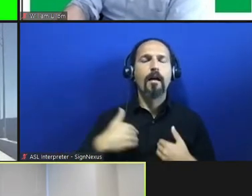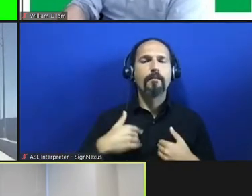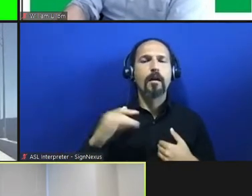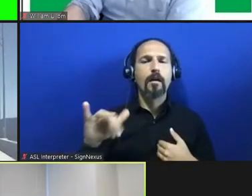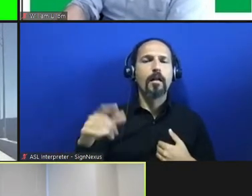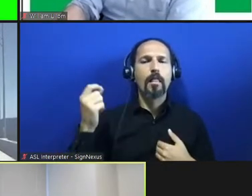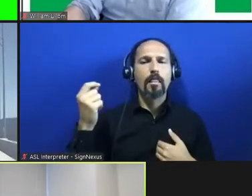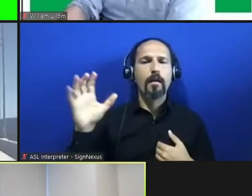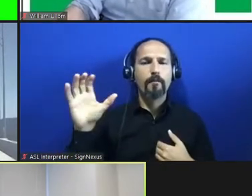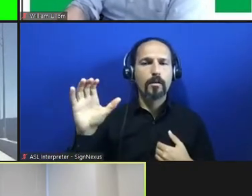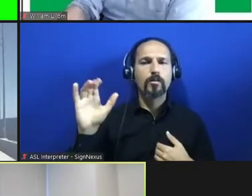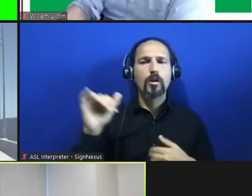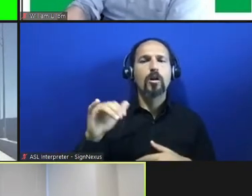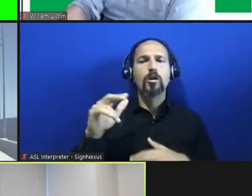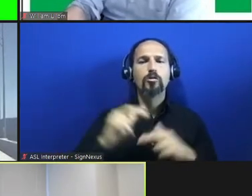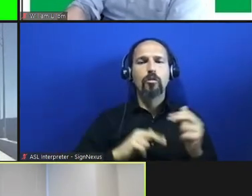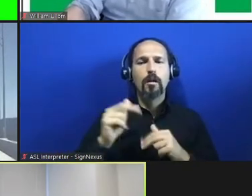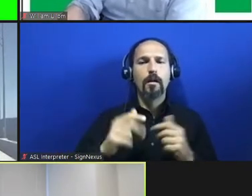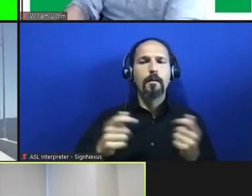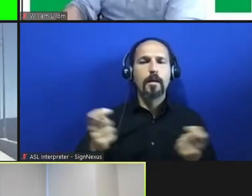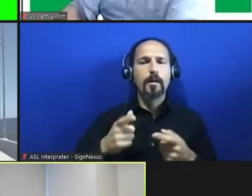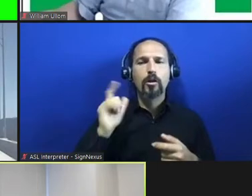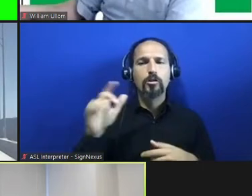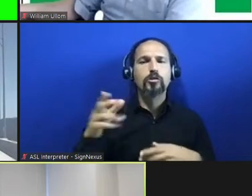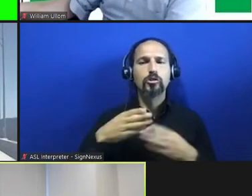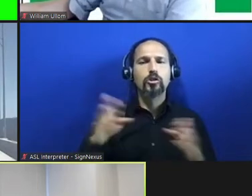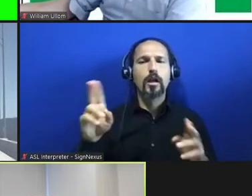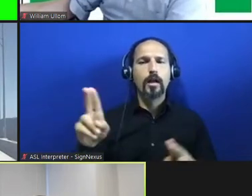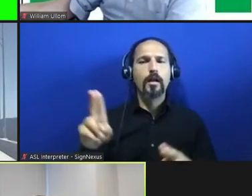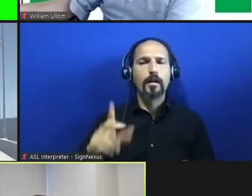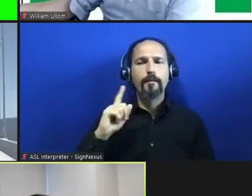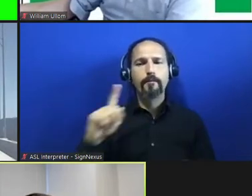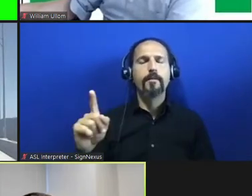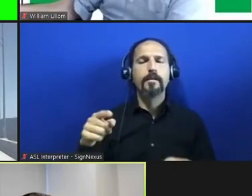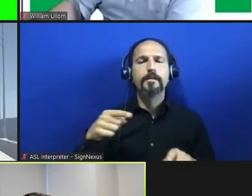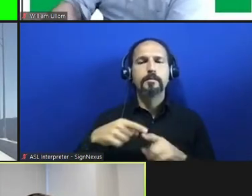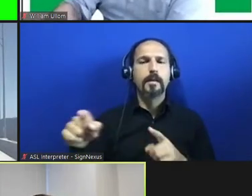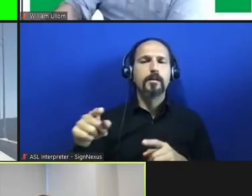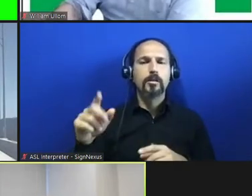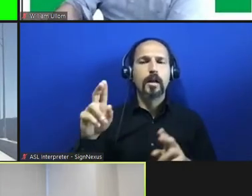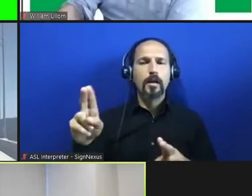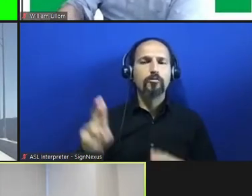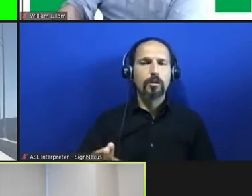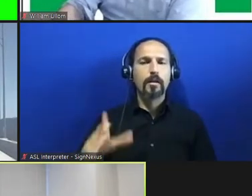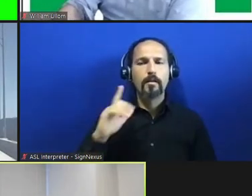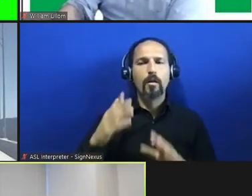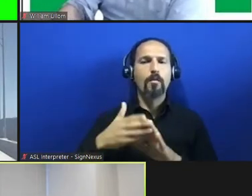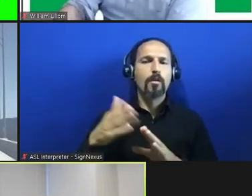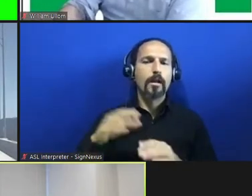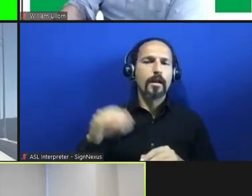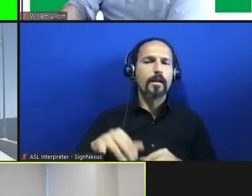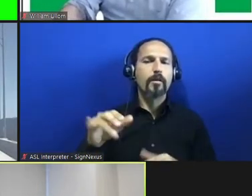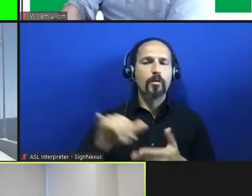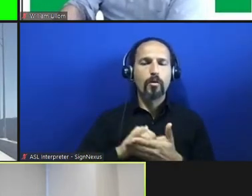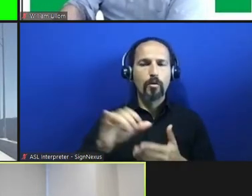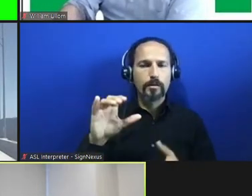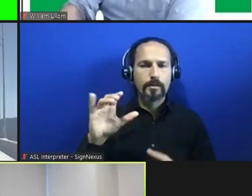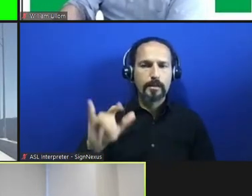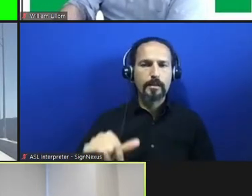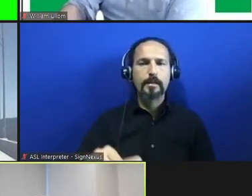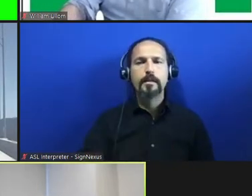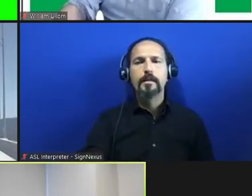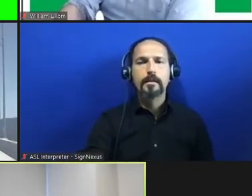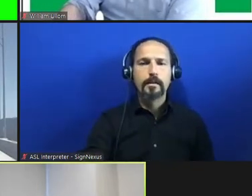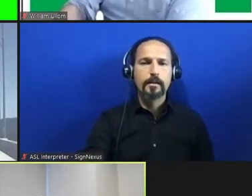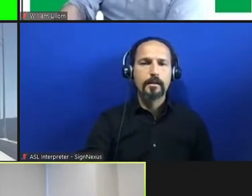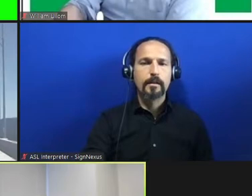1100 construction managers General Contractors and Specialty trade contractors operating in New York City who've put